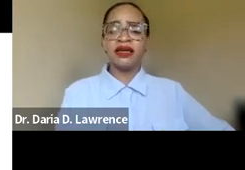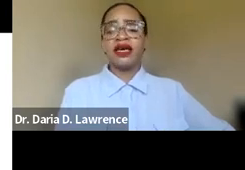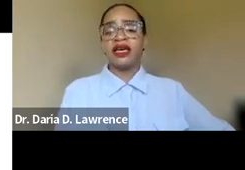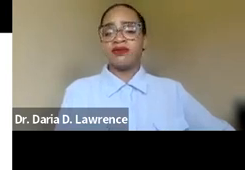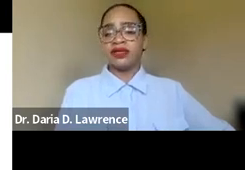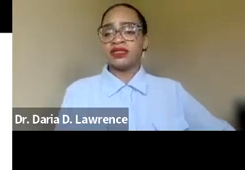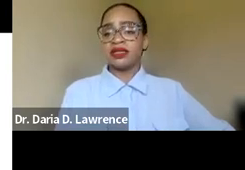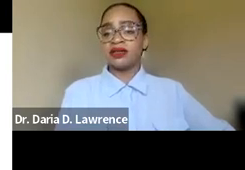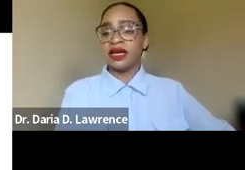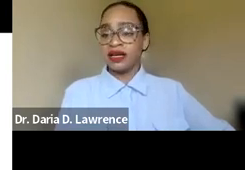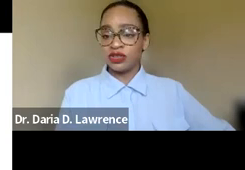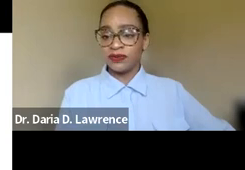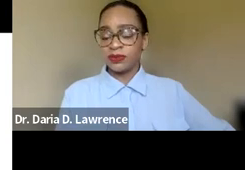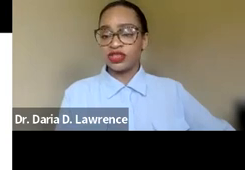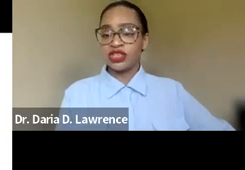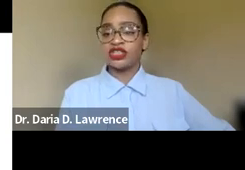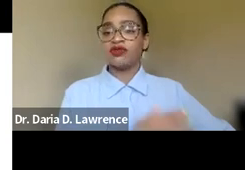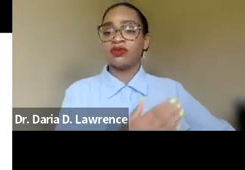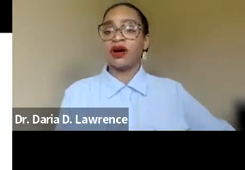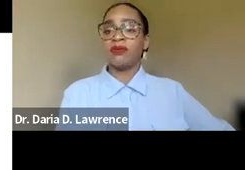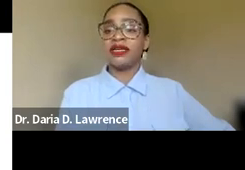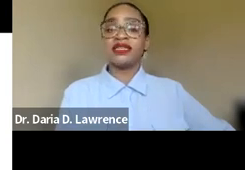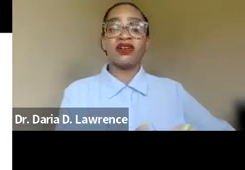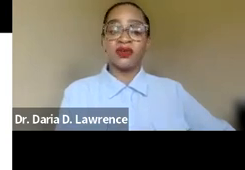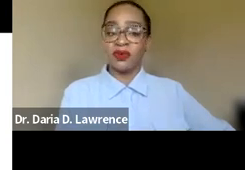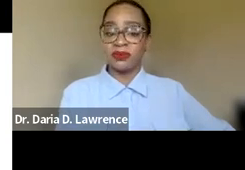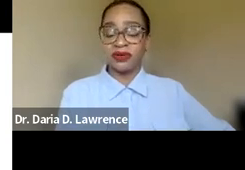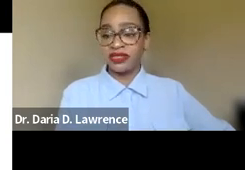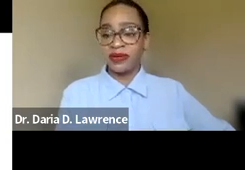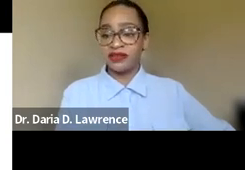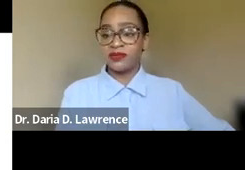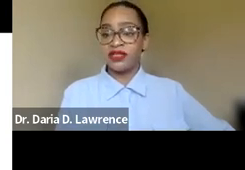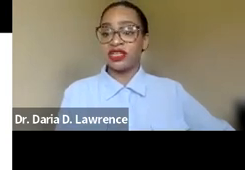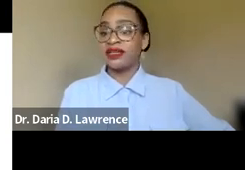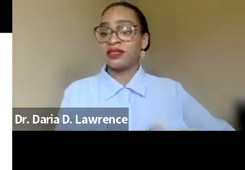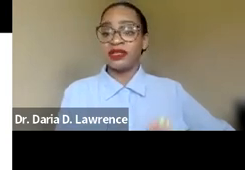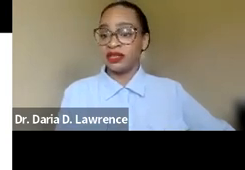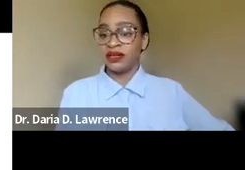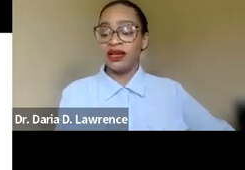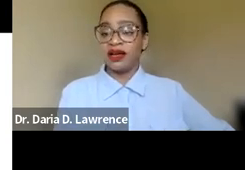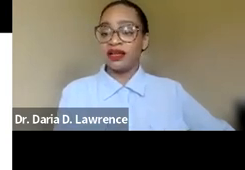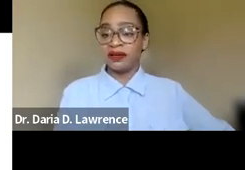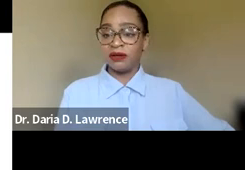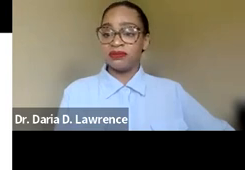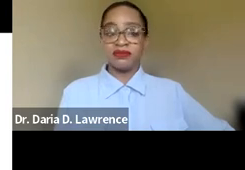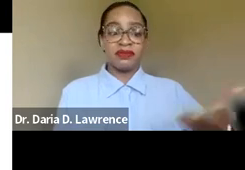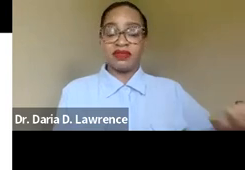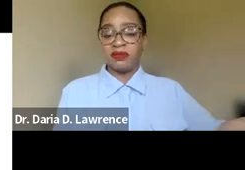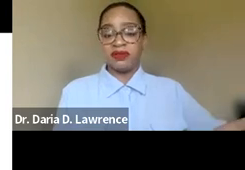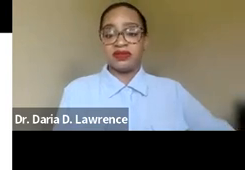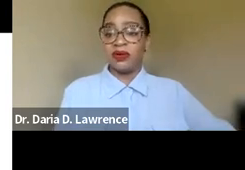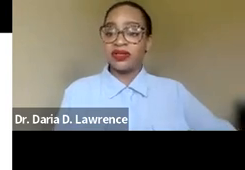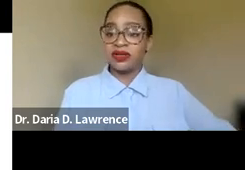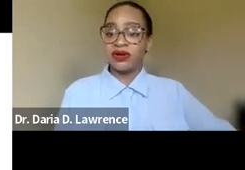in the end, he was declared not eligible for special education overall because he also wasn't participating in speech, and his speech had cleared up.